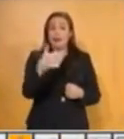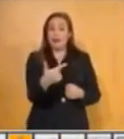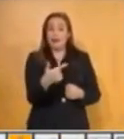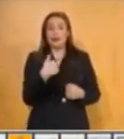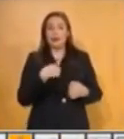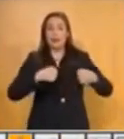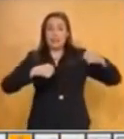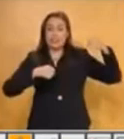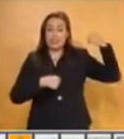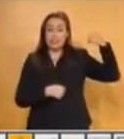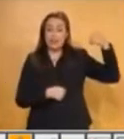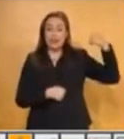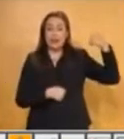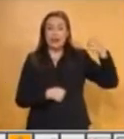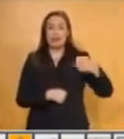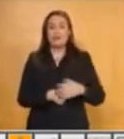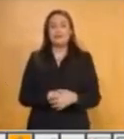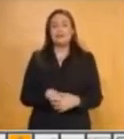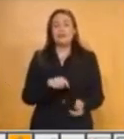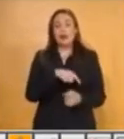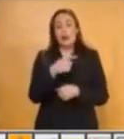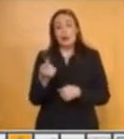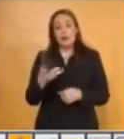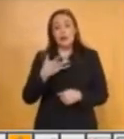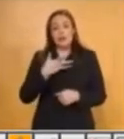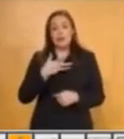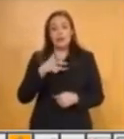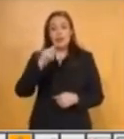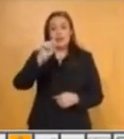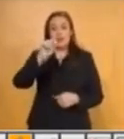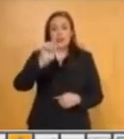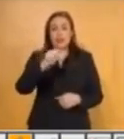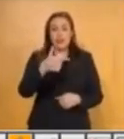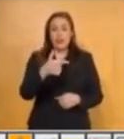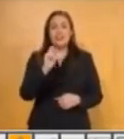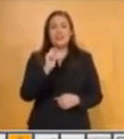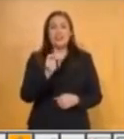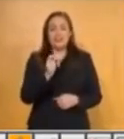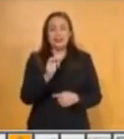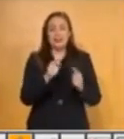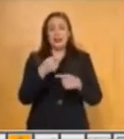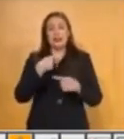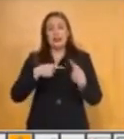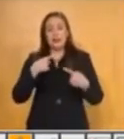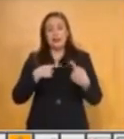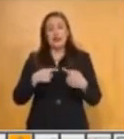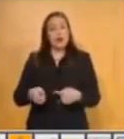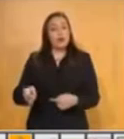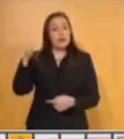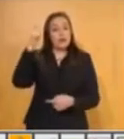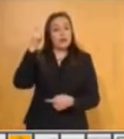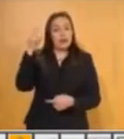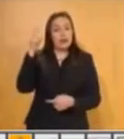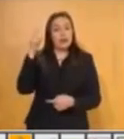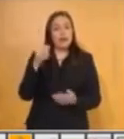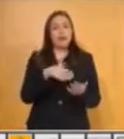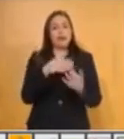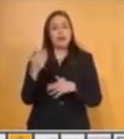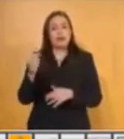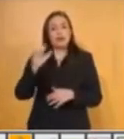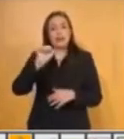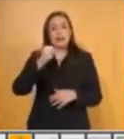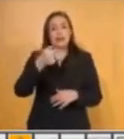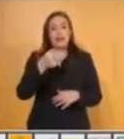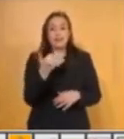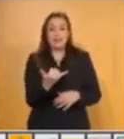of strength. Then we have tall. It refers to the height of a person. Then we have shy. That